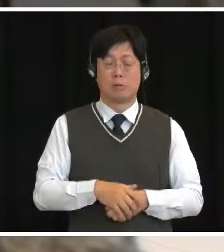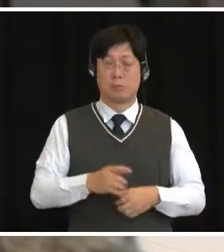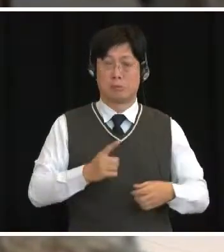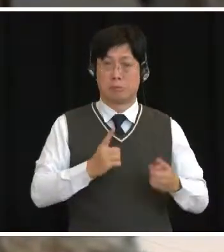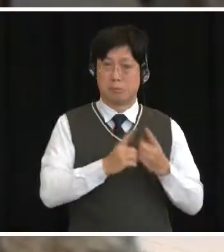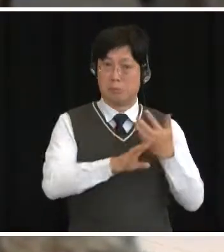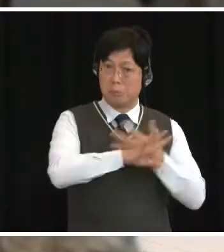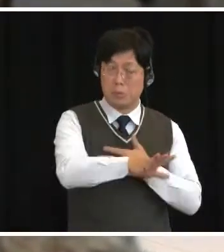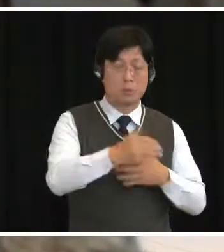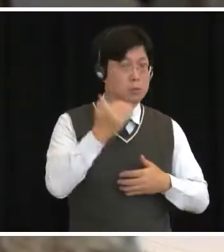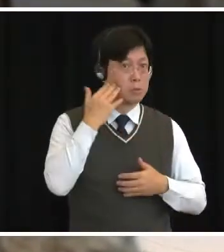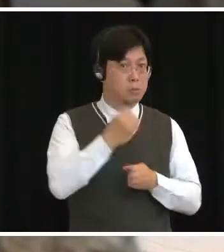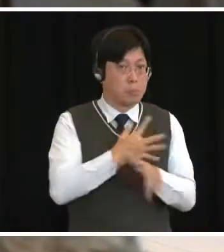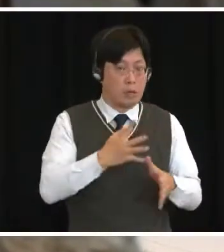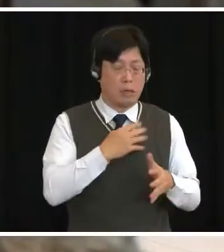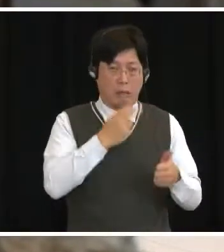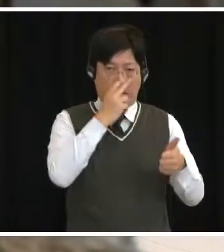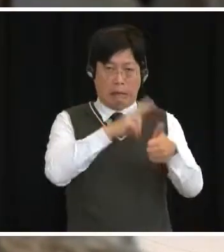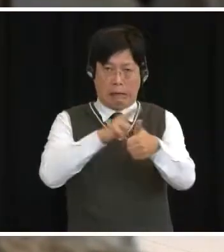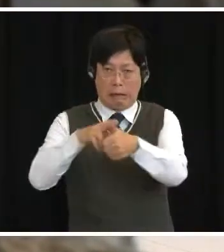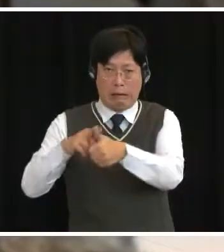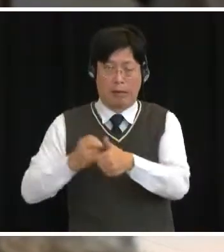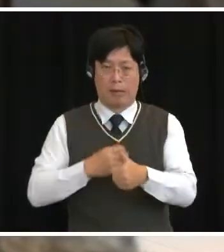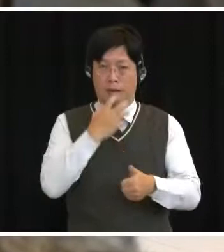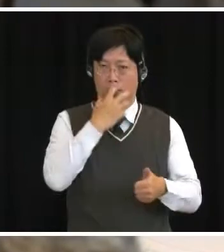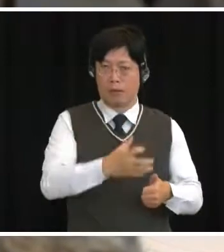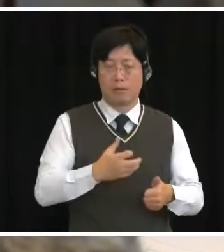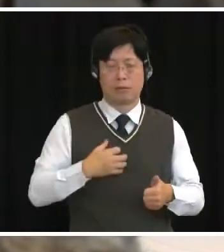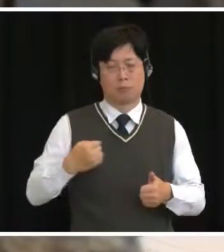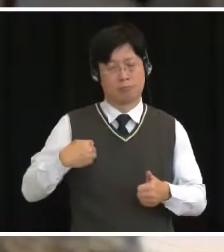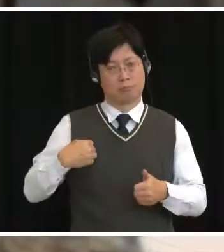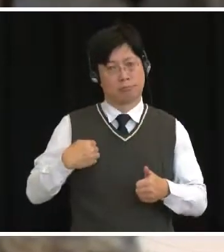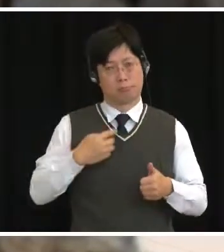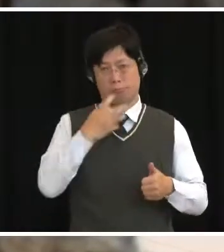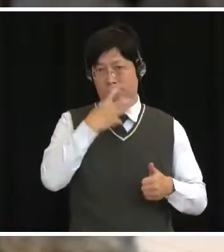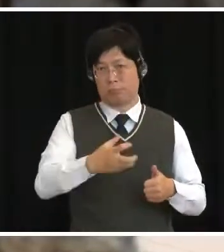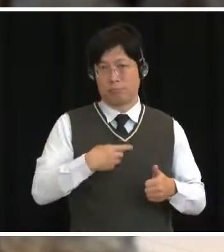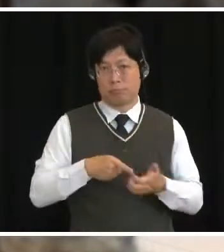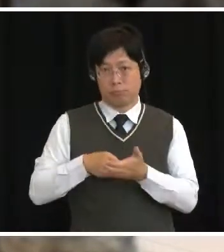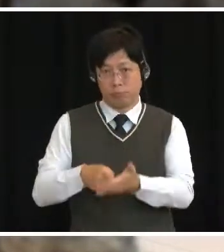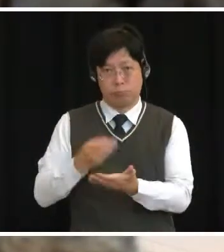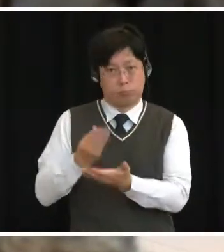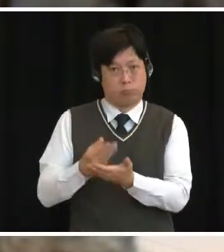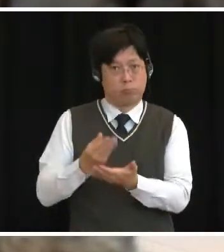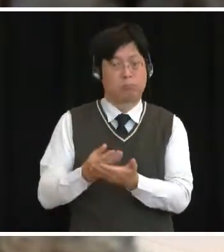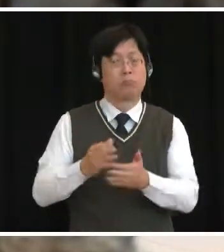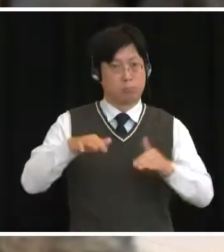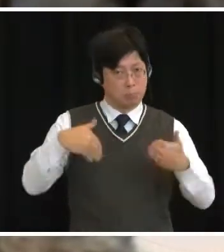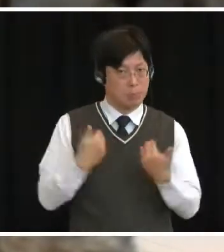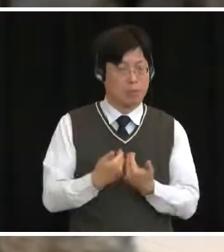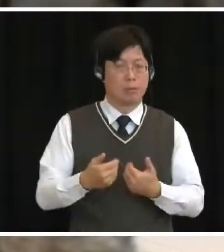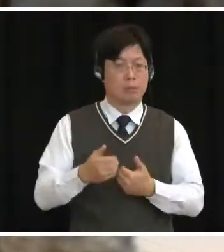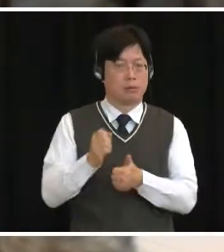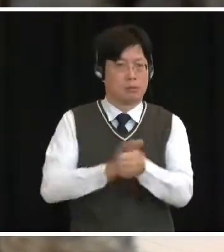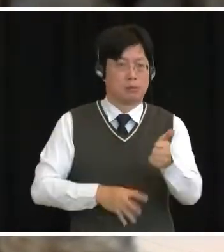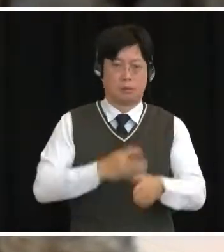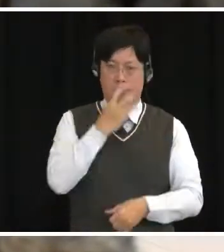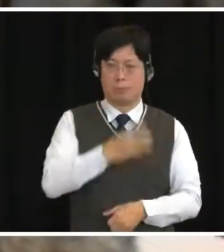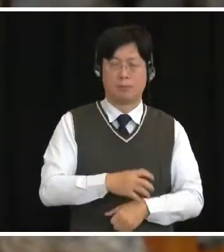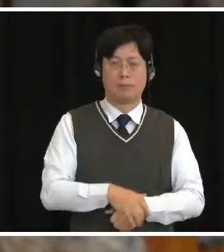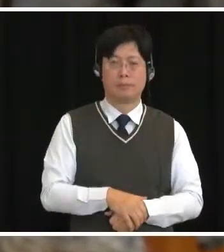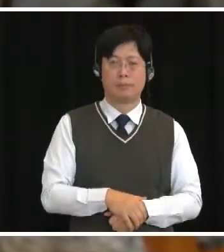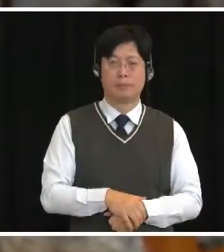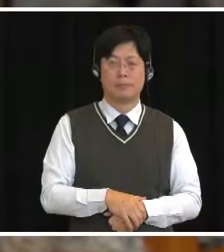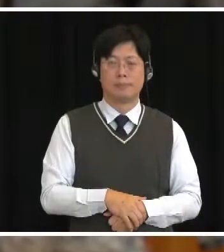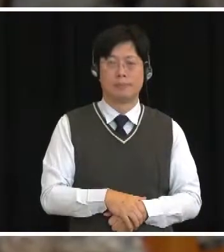in schools. They are not independent economically. Therefore, we don't want to infringe upon